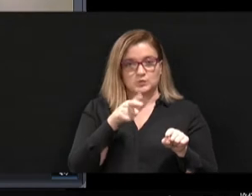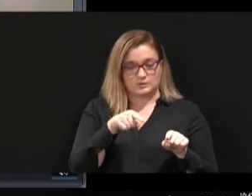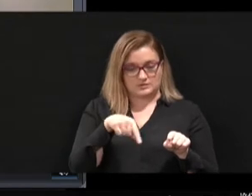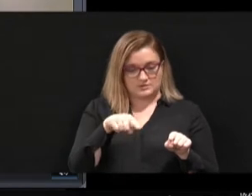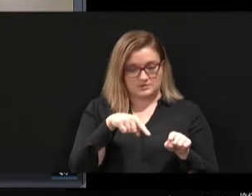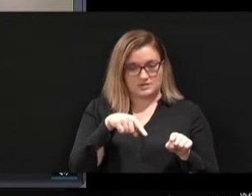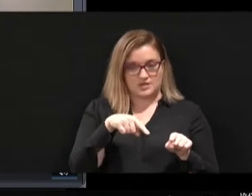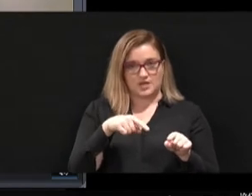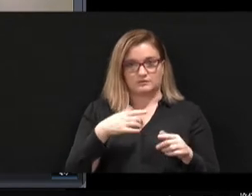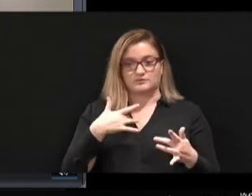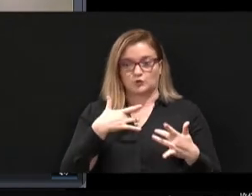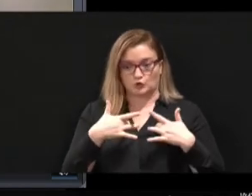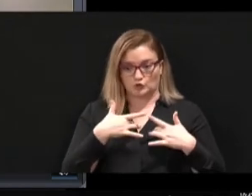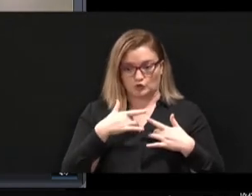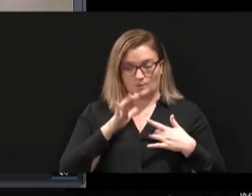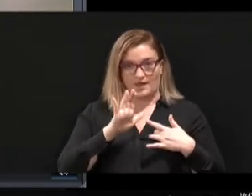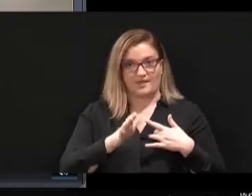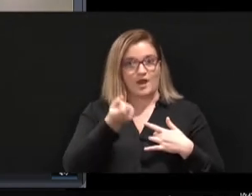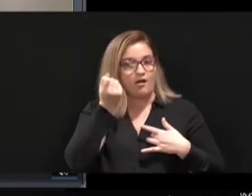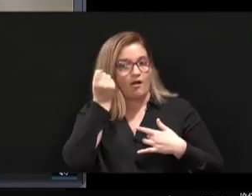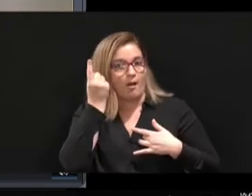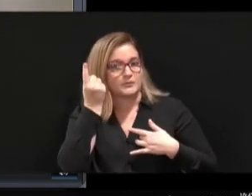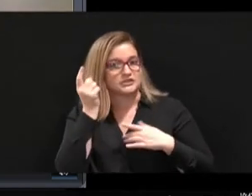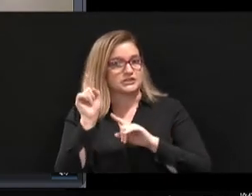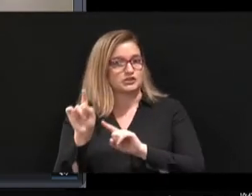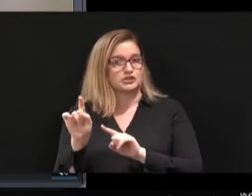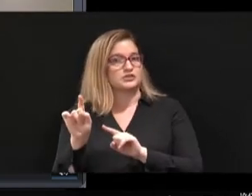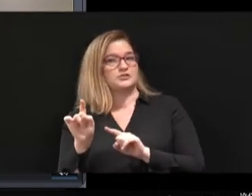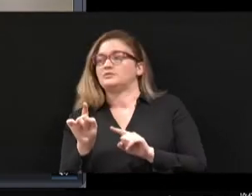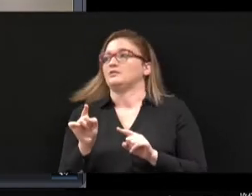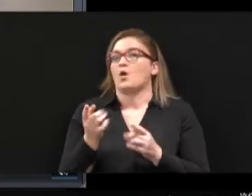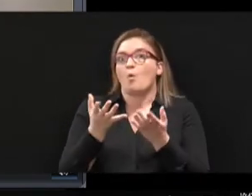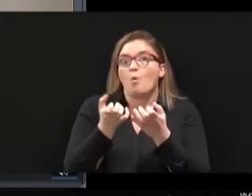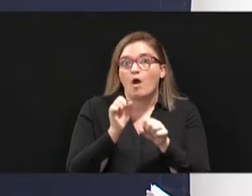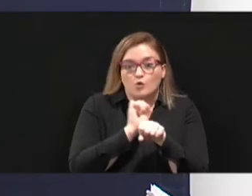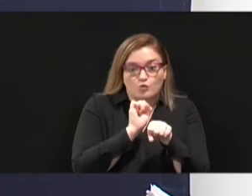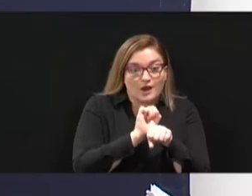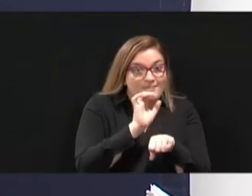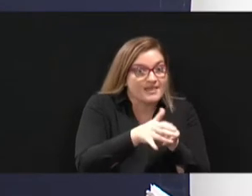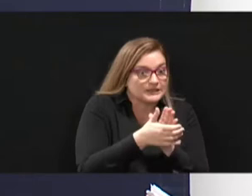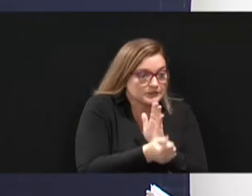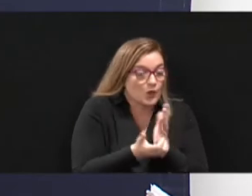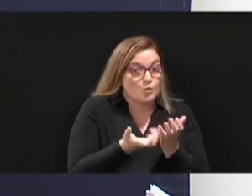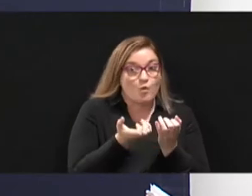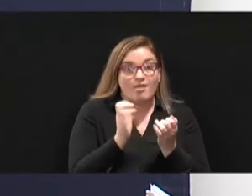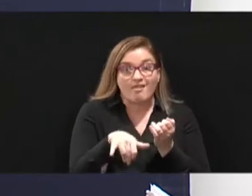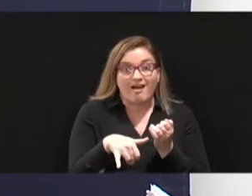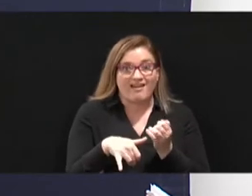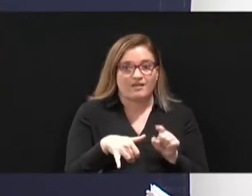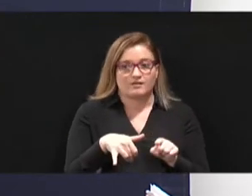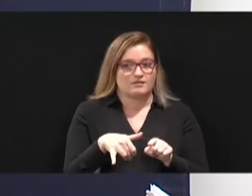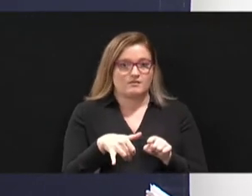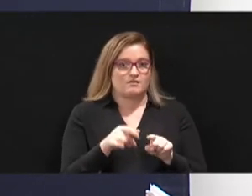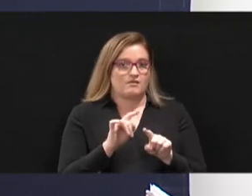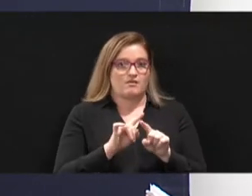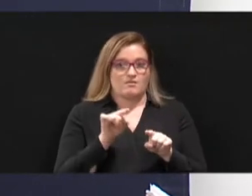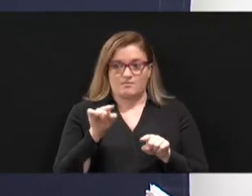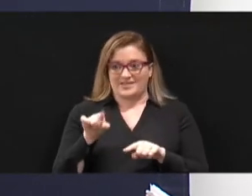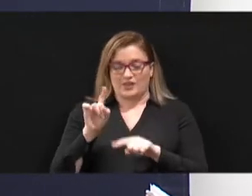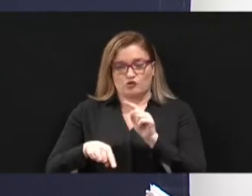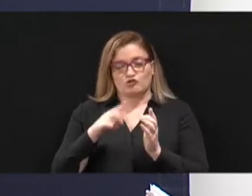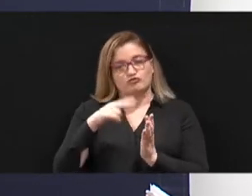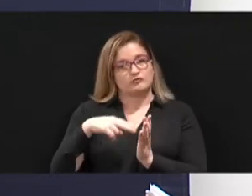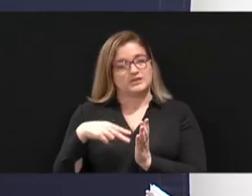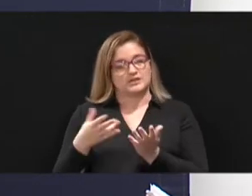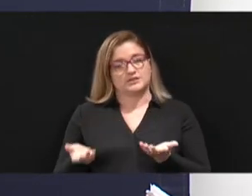they were worried about their comprehension and they wanted to work on their comprehension, but they couldn't read.